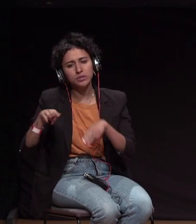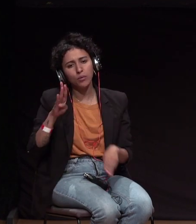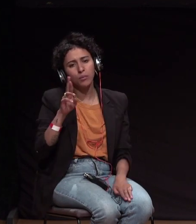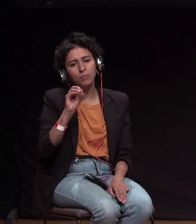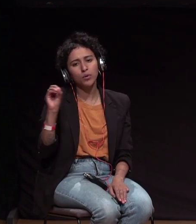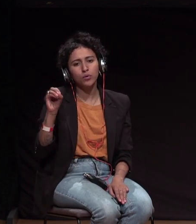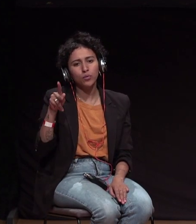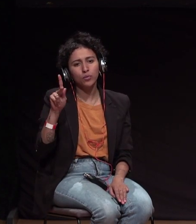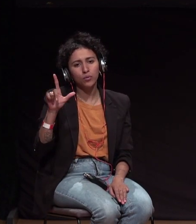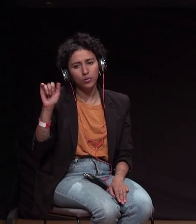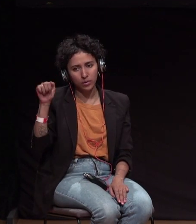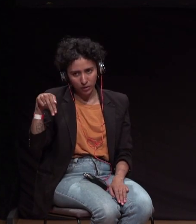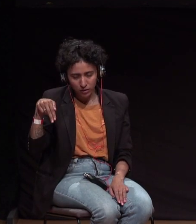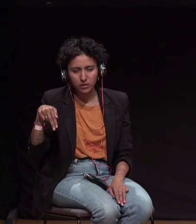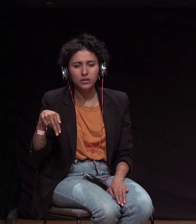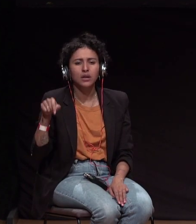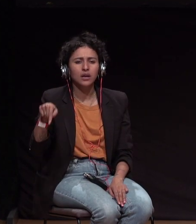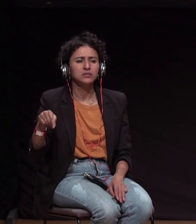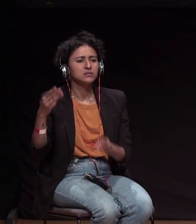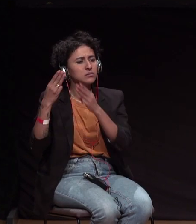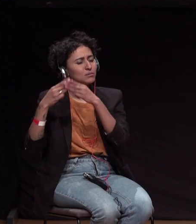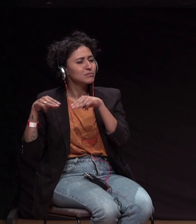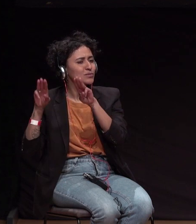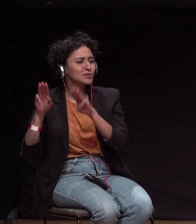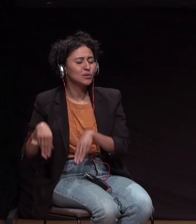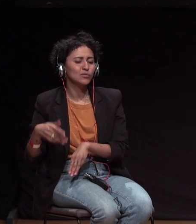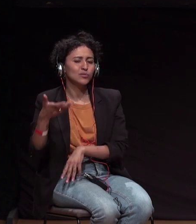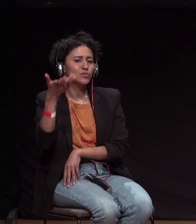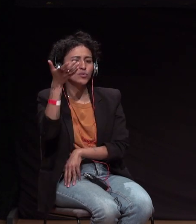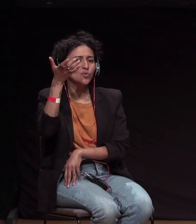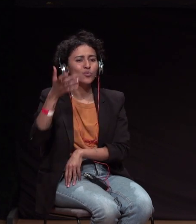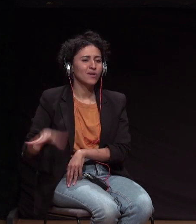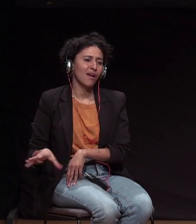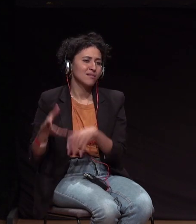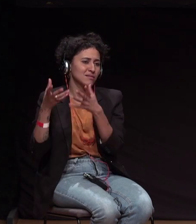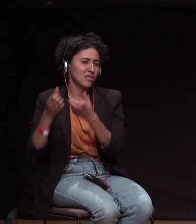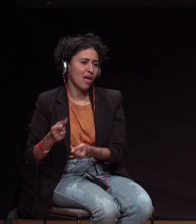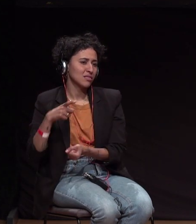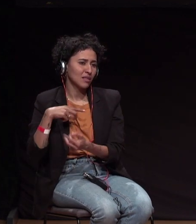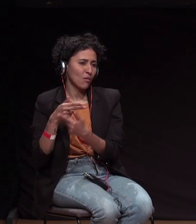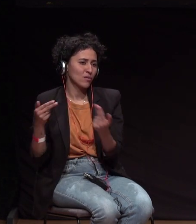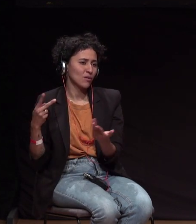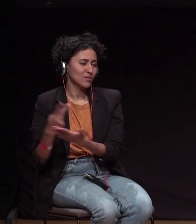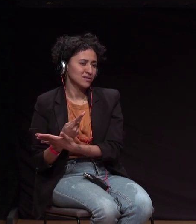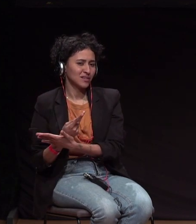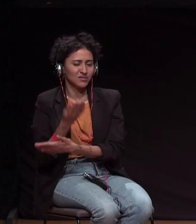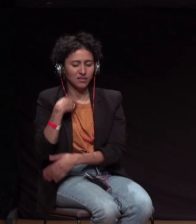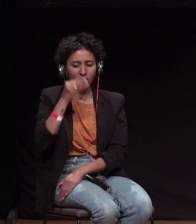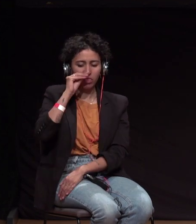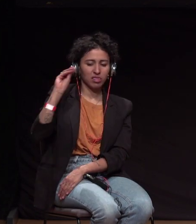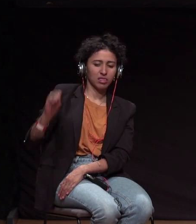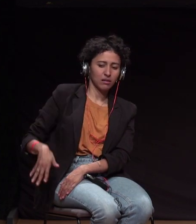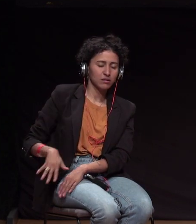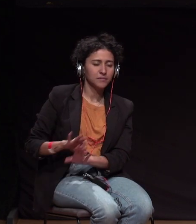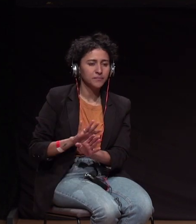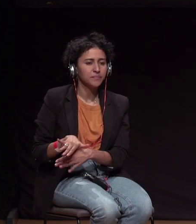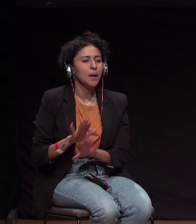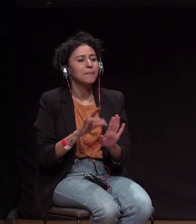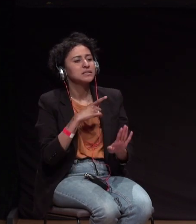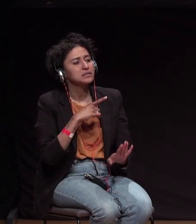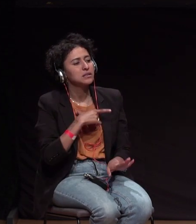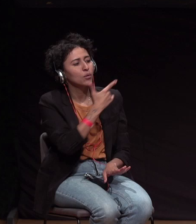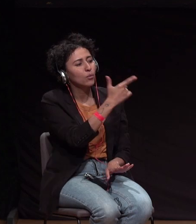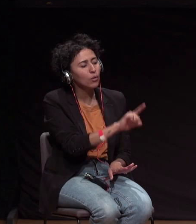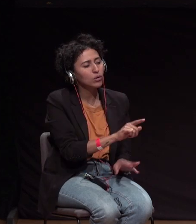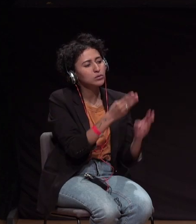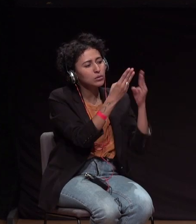to acknowledge anything. They're a mess. And then on the other hand, you have museums like the American Museum of Natural History. The American